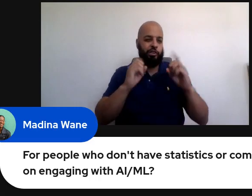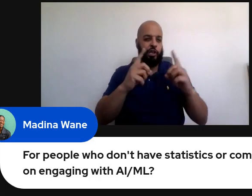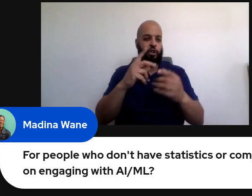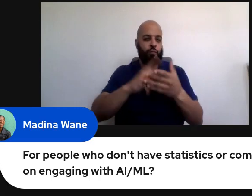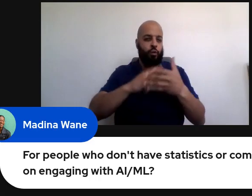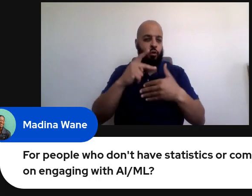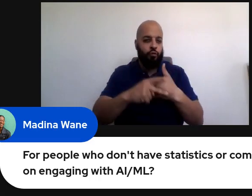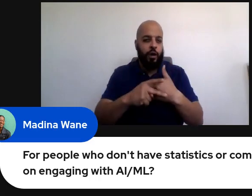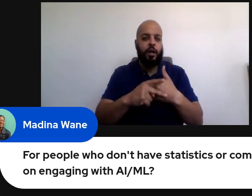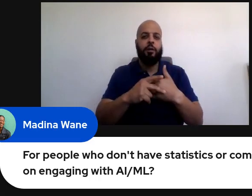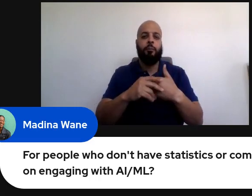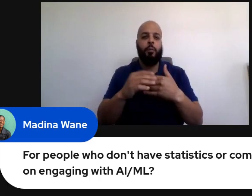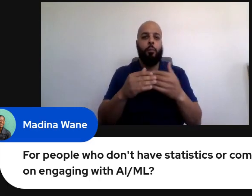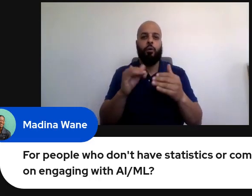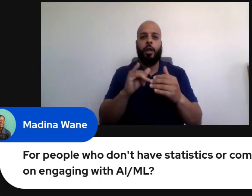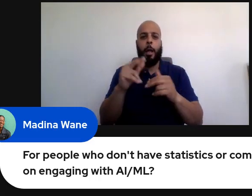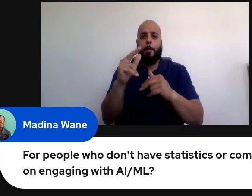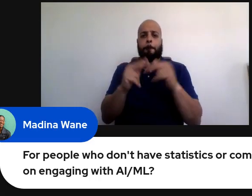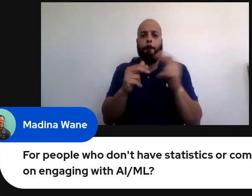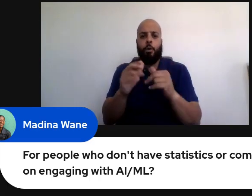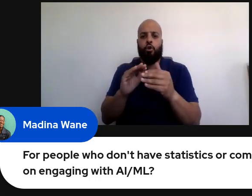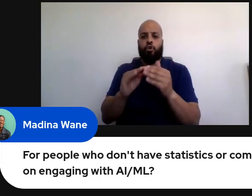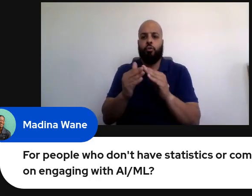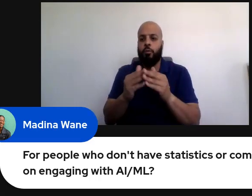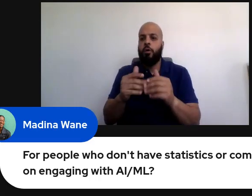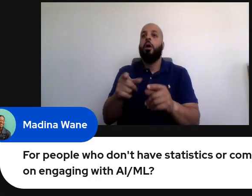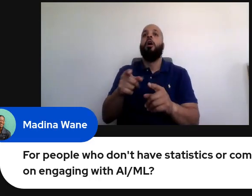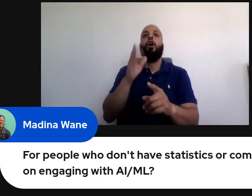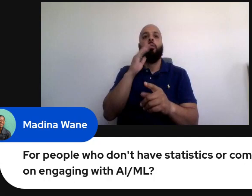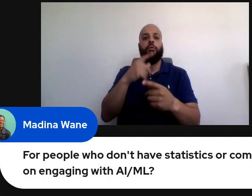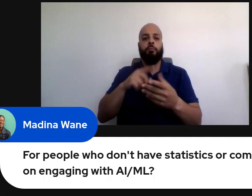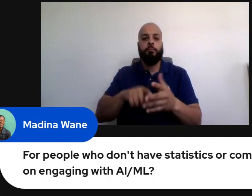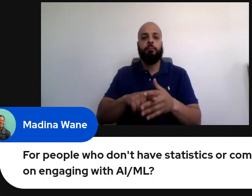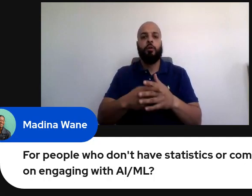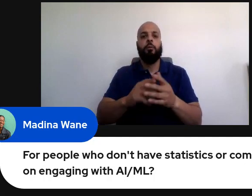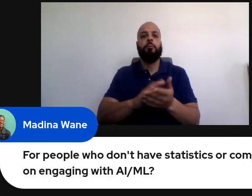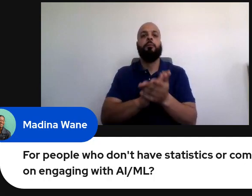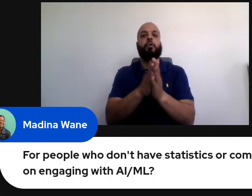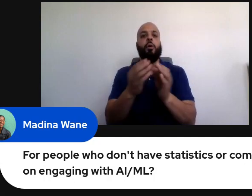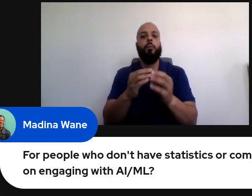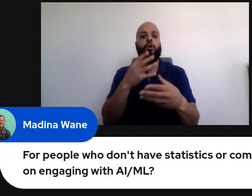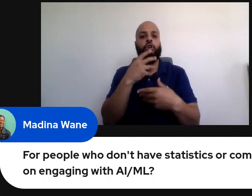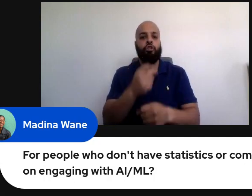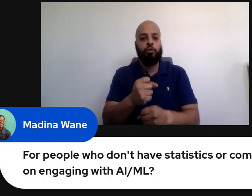build these communities of trust and people, so that trust isn't an issue. It's